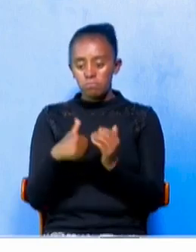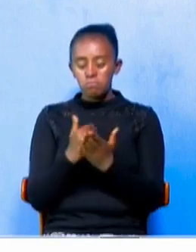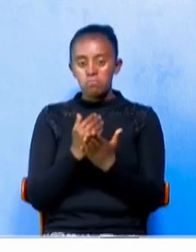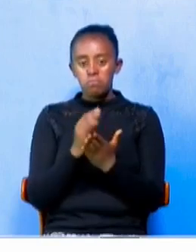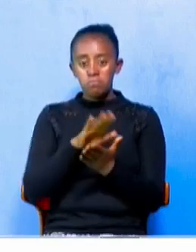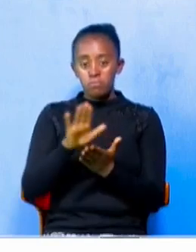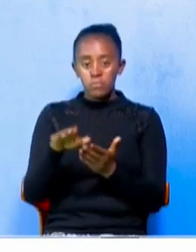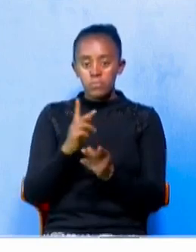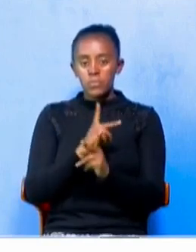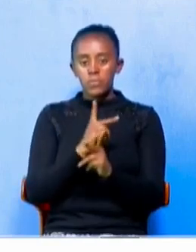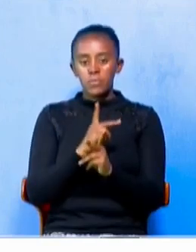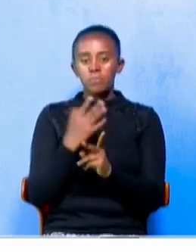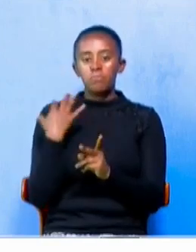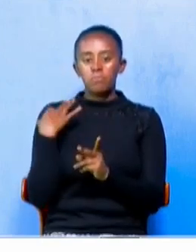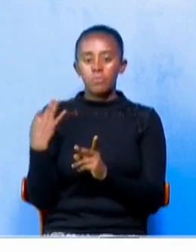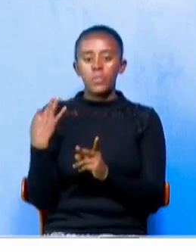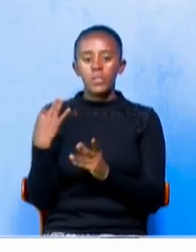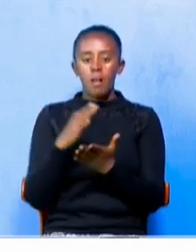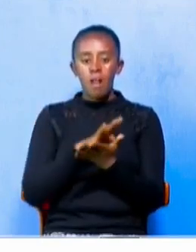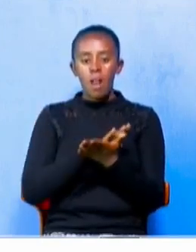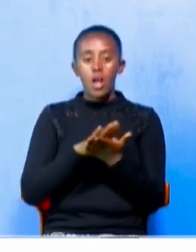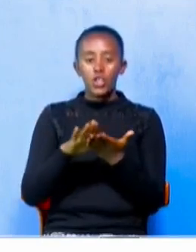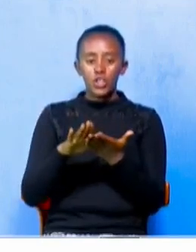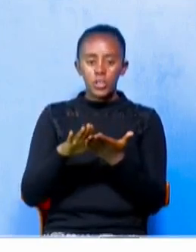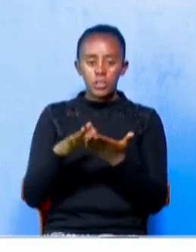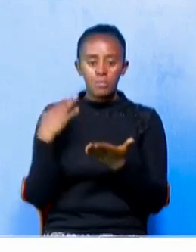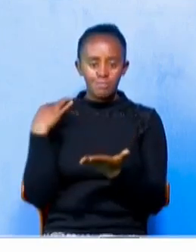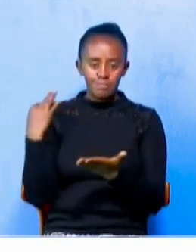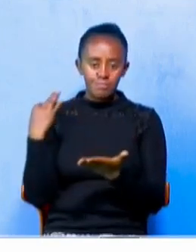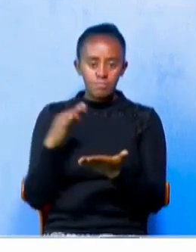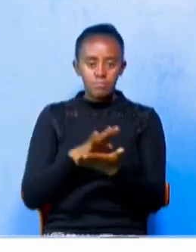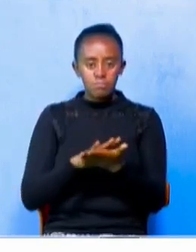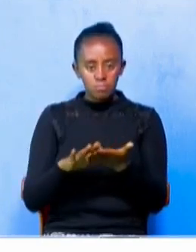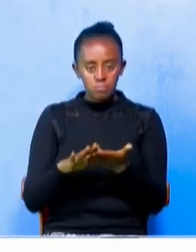their personal hygiene